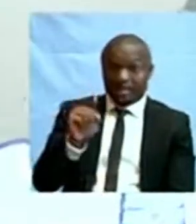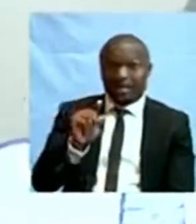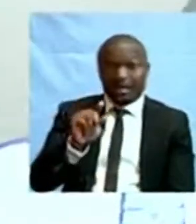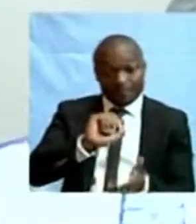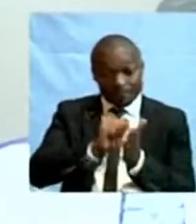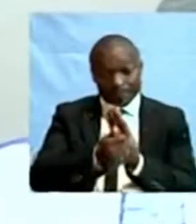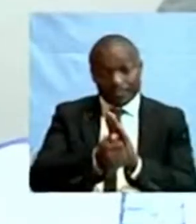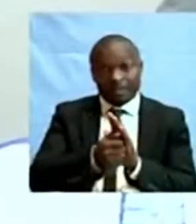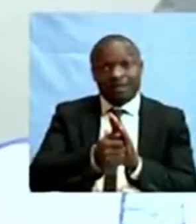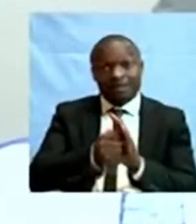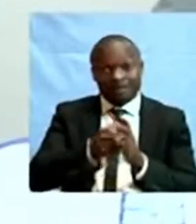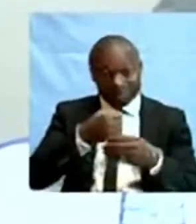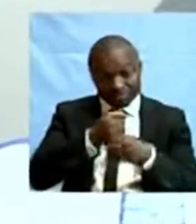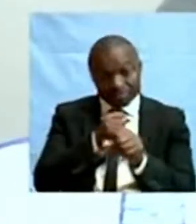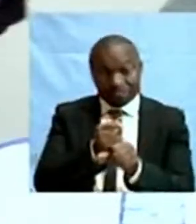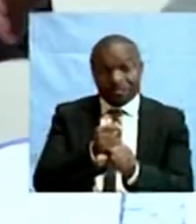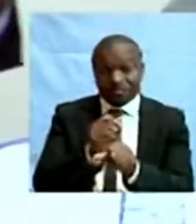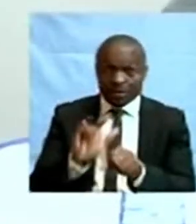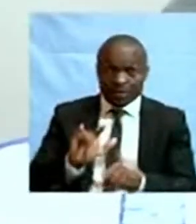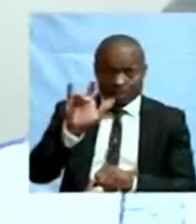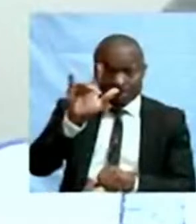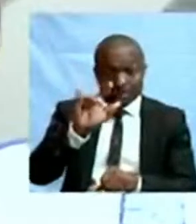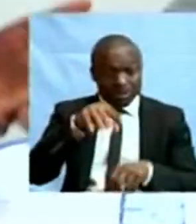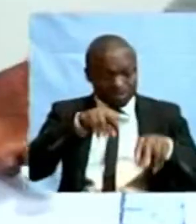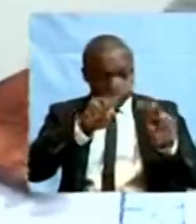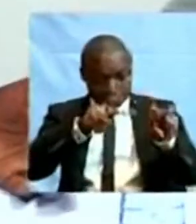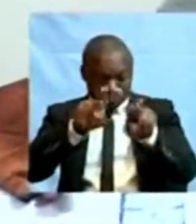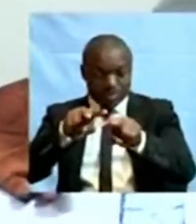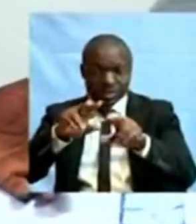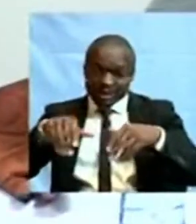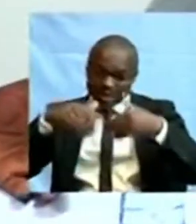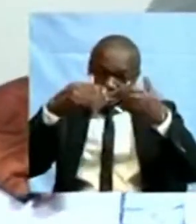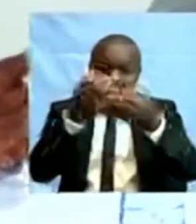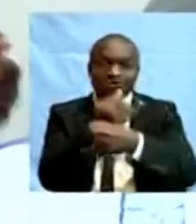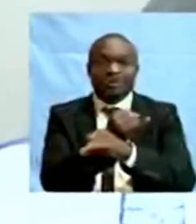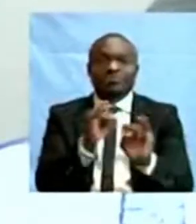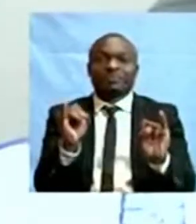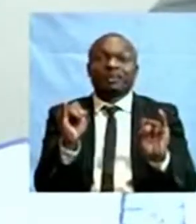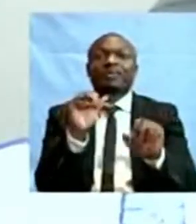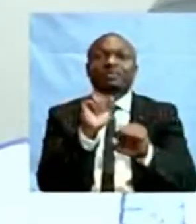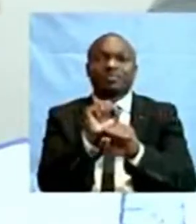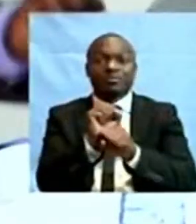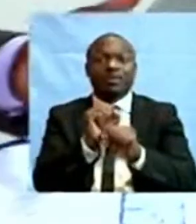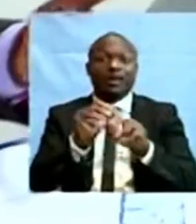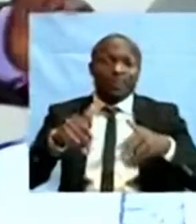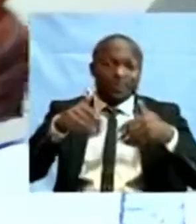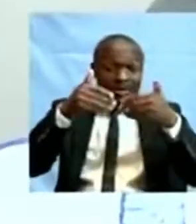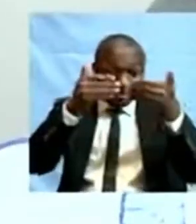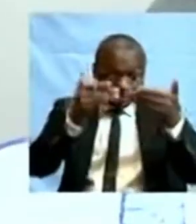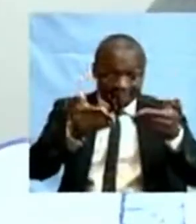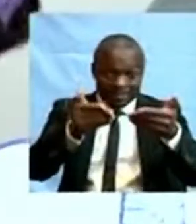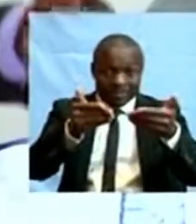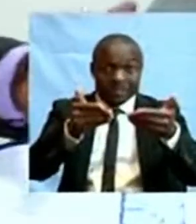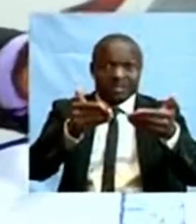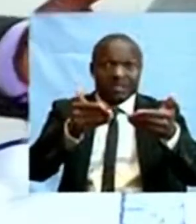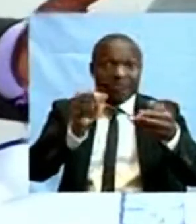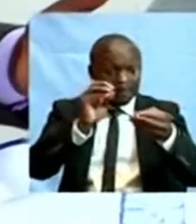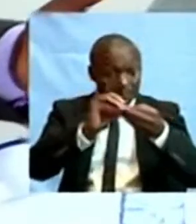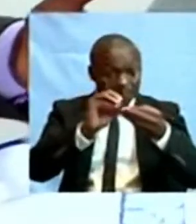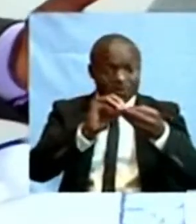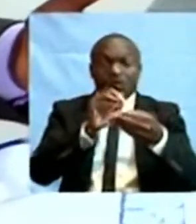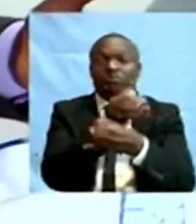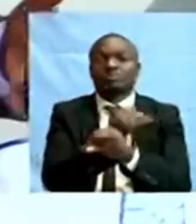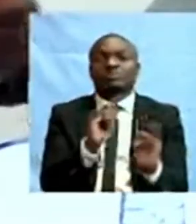established Civil Aviation Authority to oversee or to provide that independent oversight. So the more we give it the leverage, the more we give it the